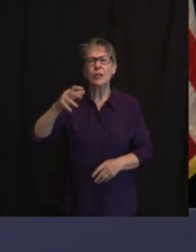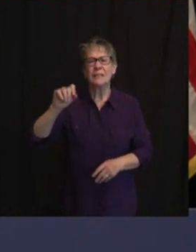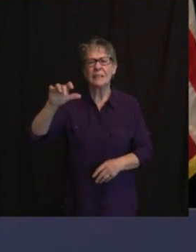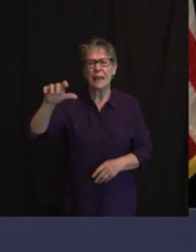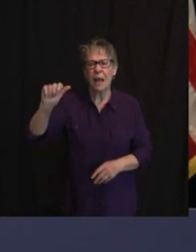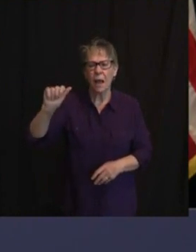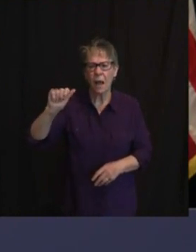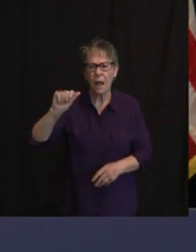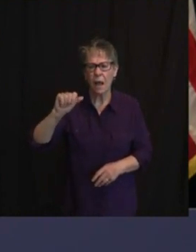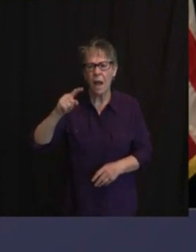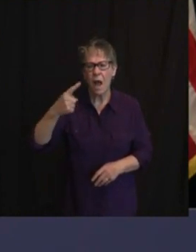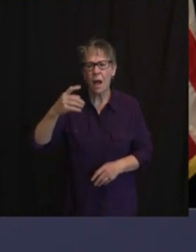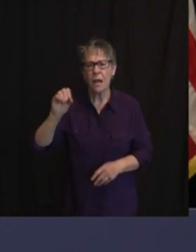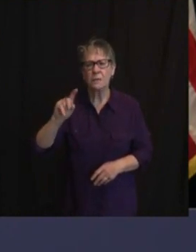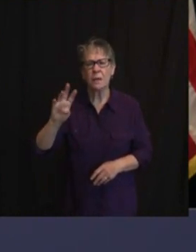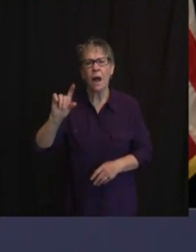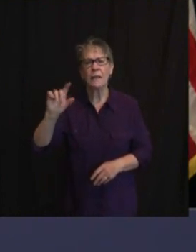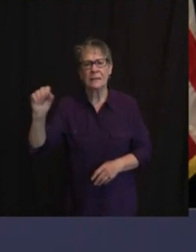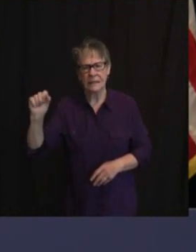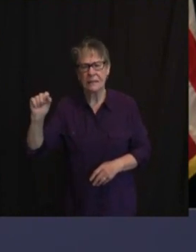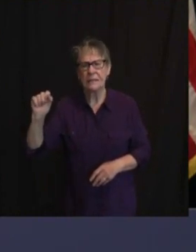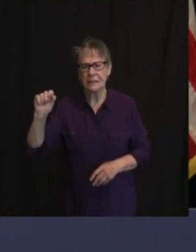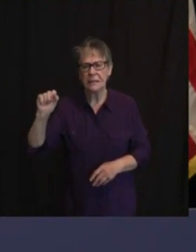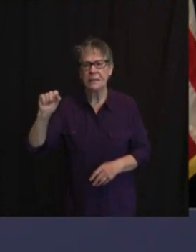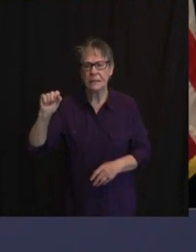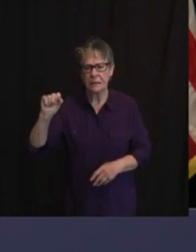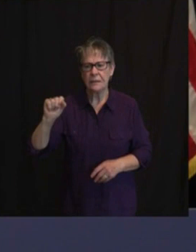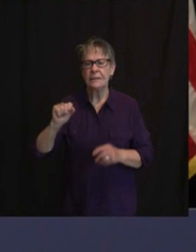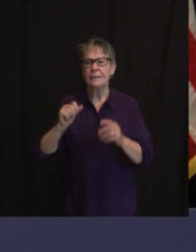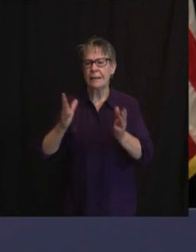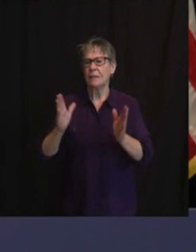me. You should assume that